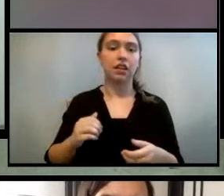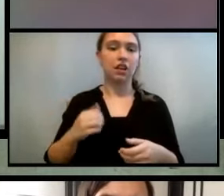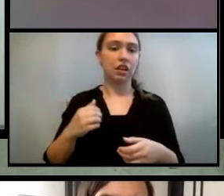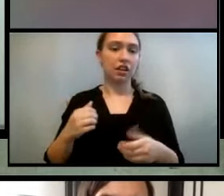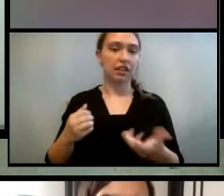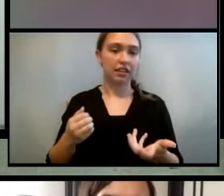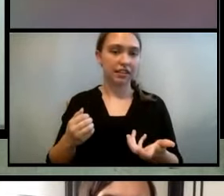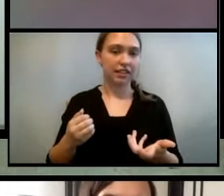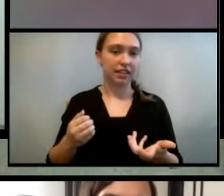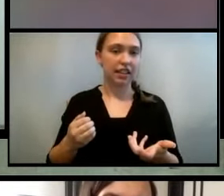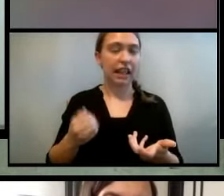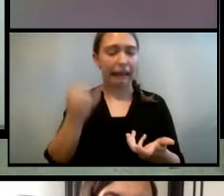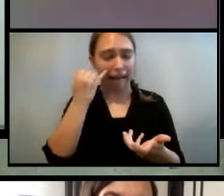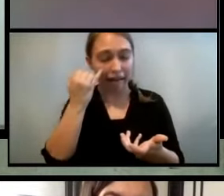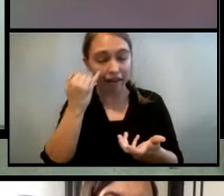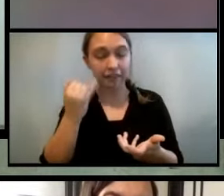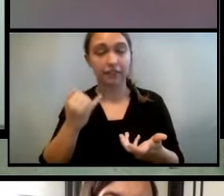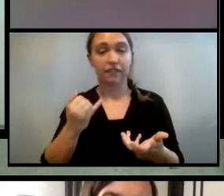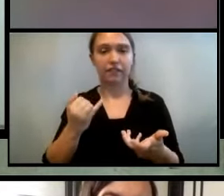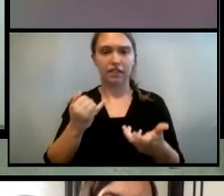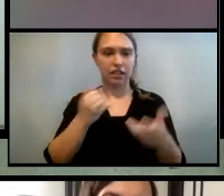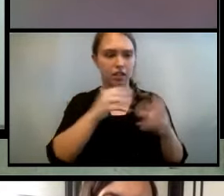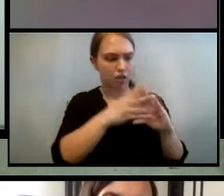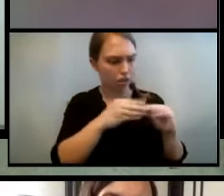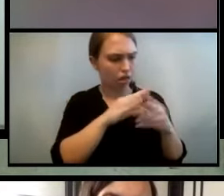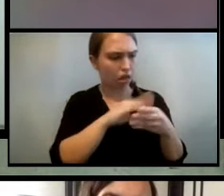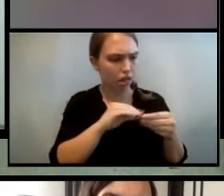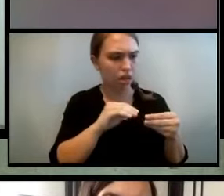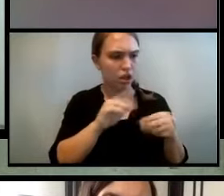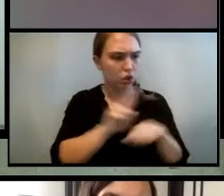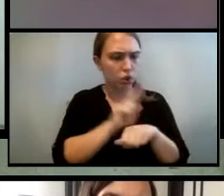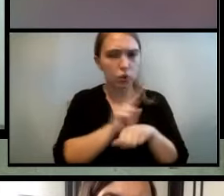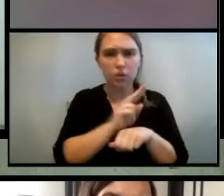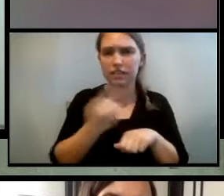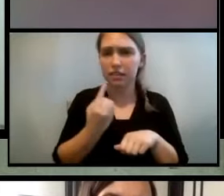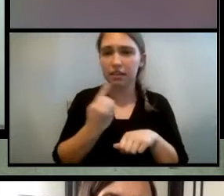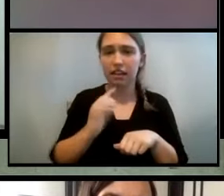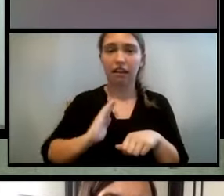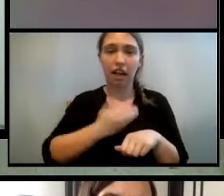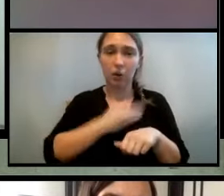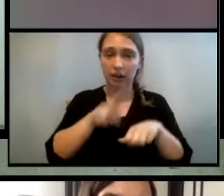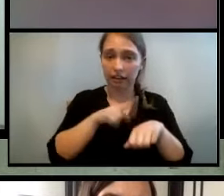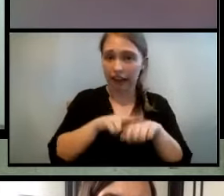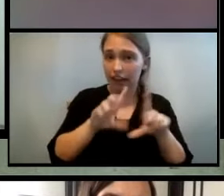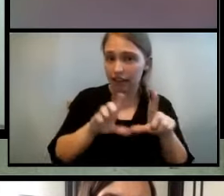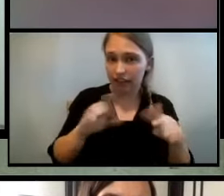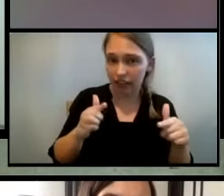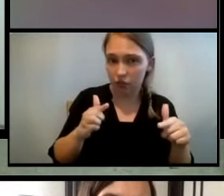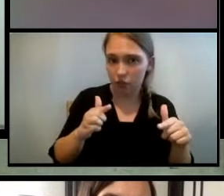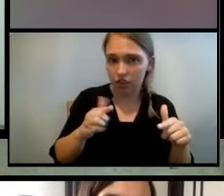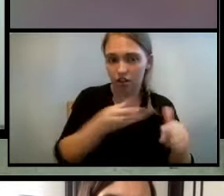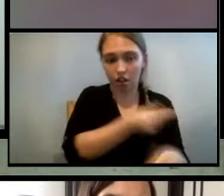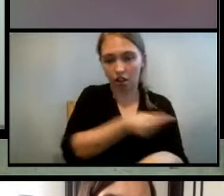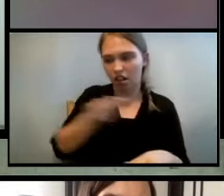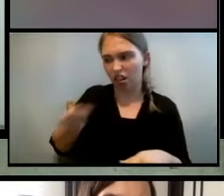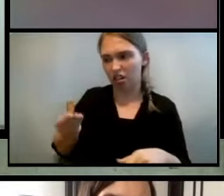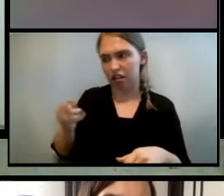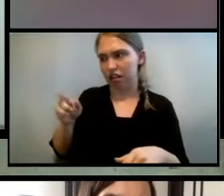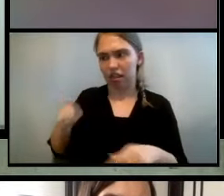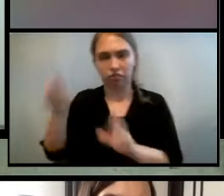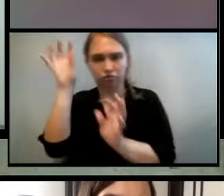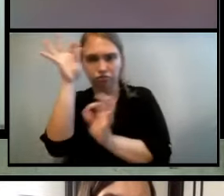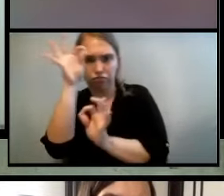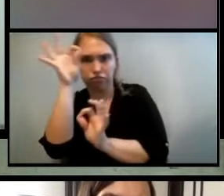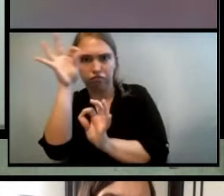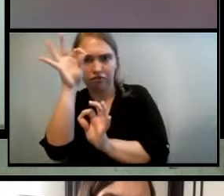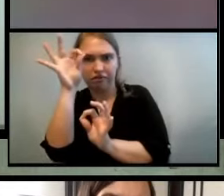in italics to show people that, oh, this is a foreign word, be careful. We end up having to